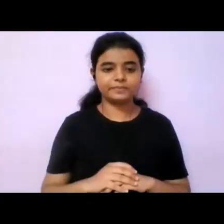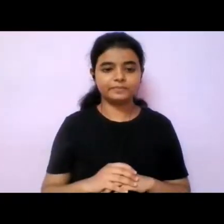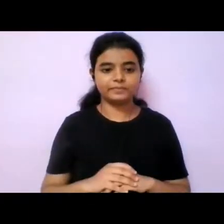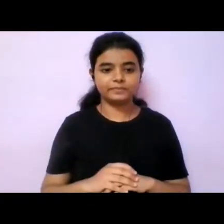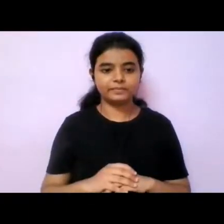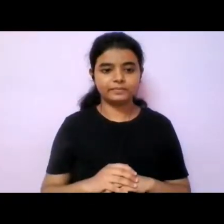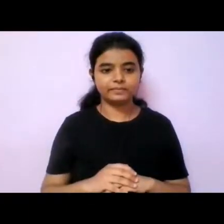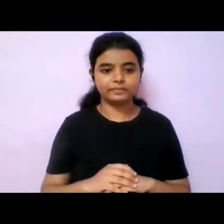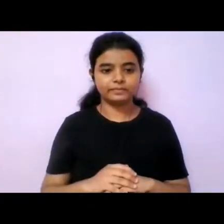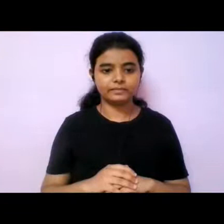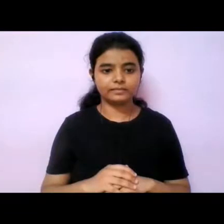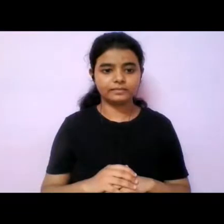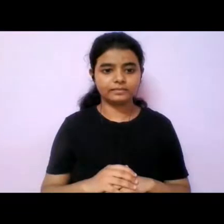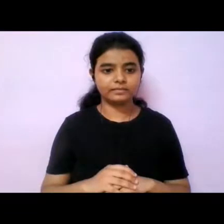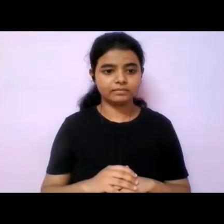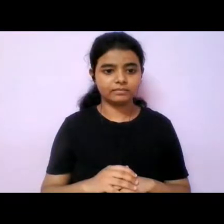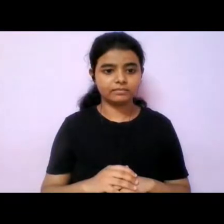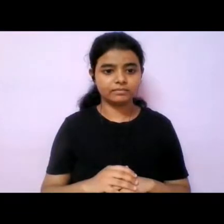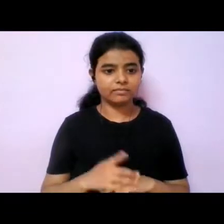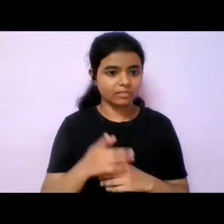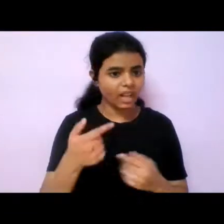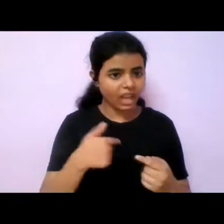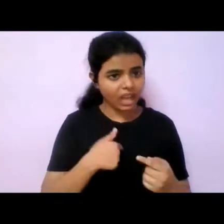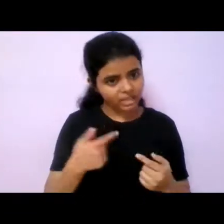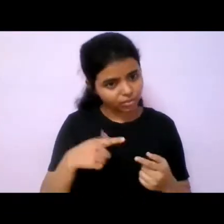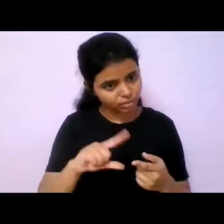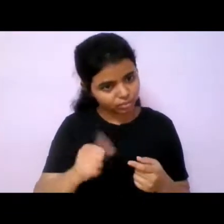Is there something on your end that you need to do?